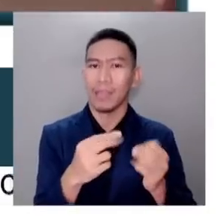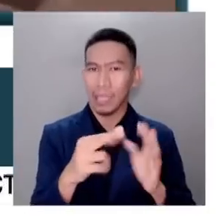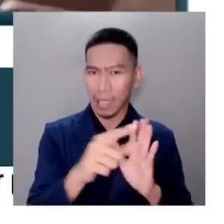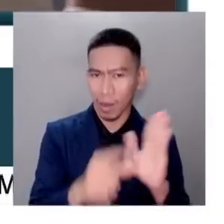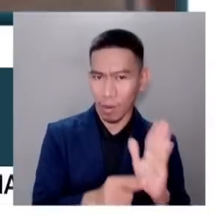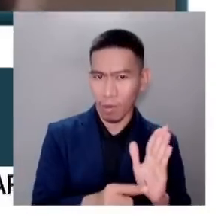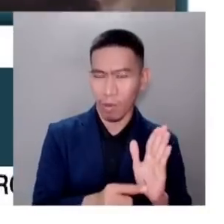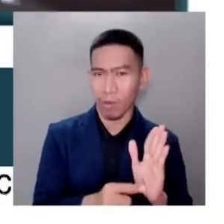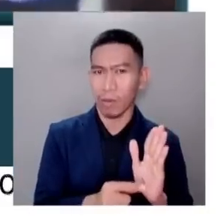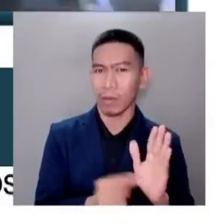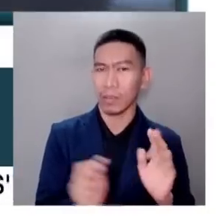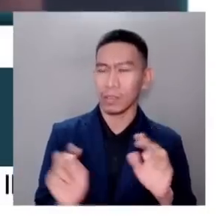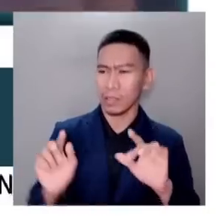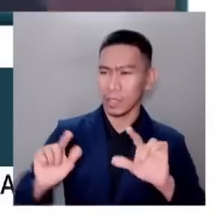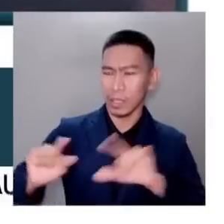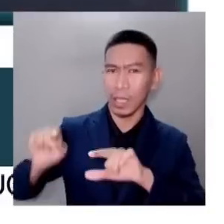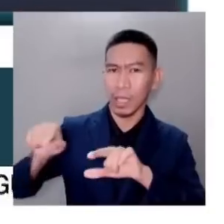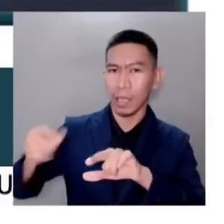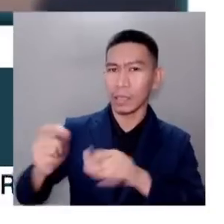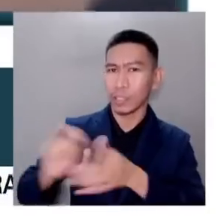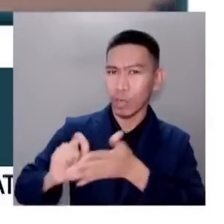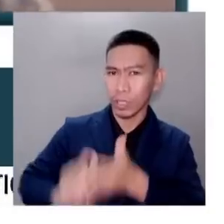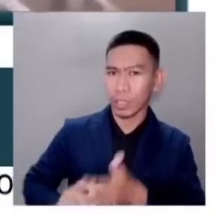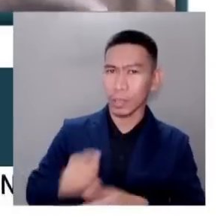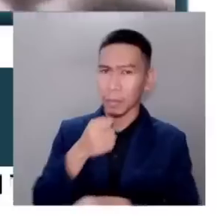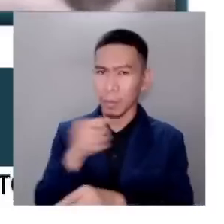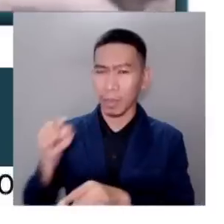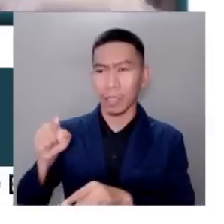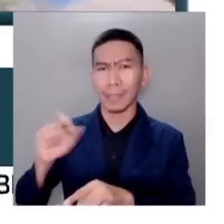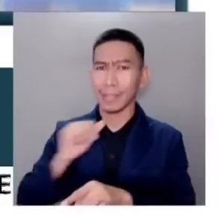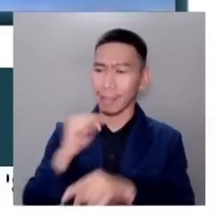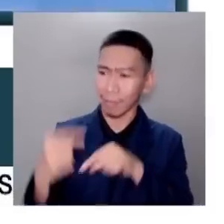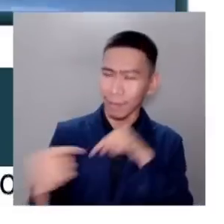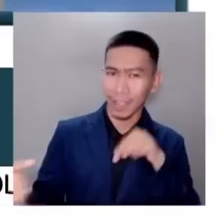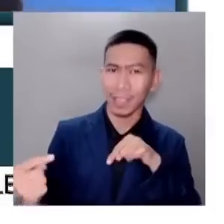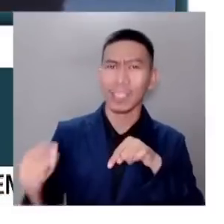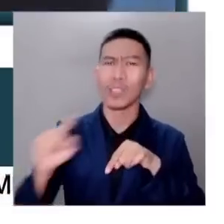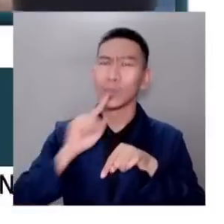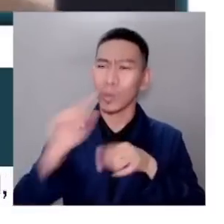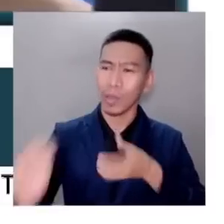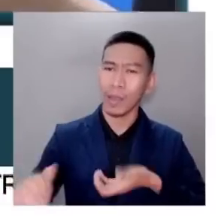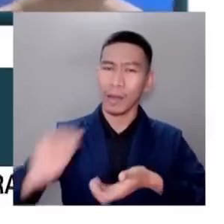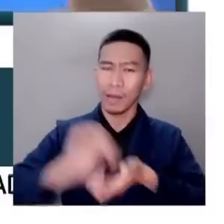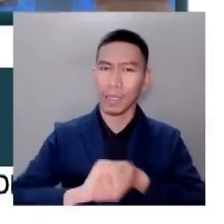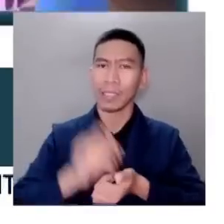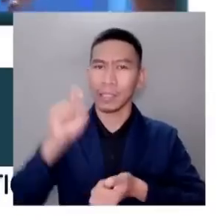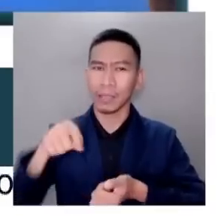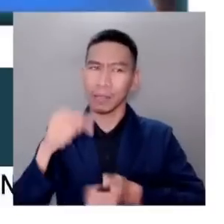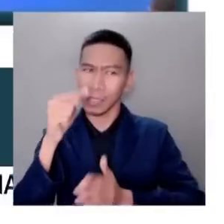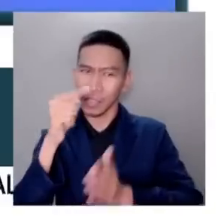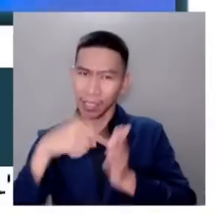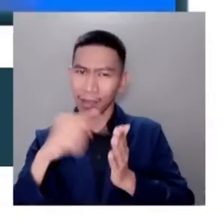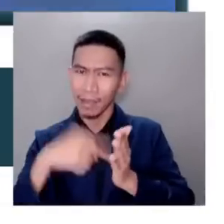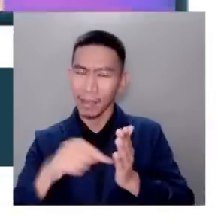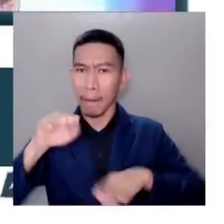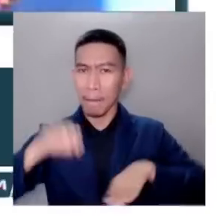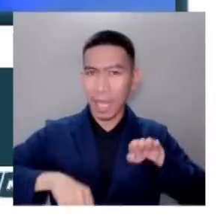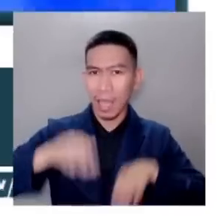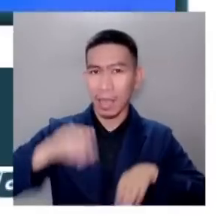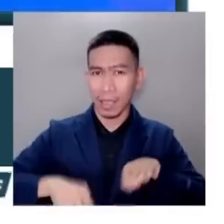the enemies, but as partners, because they will need checks and balances as we move into this extremely difficult